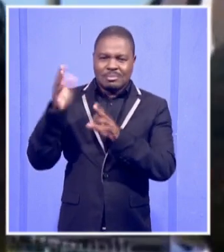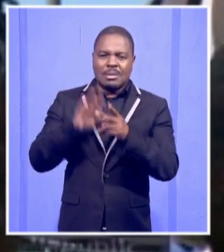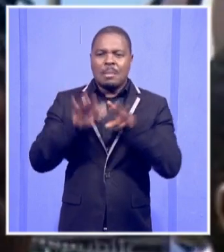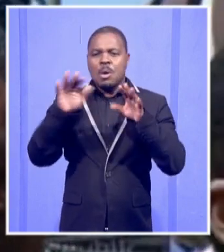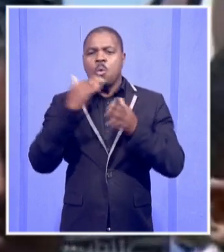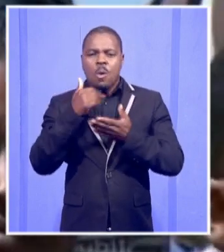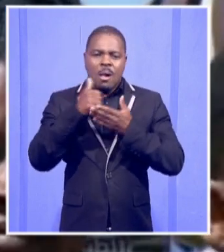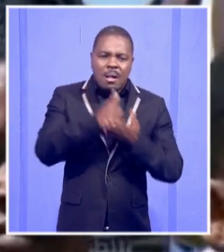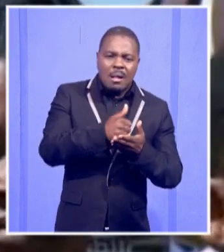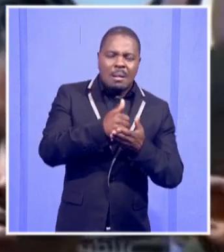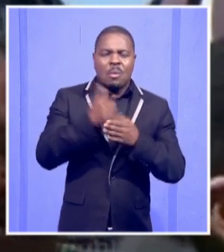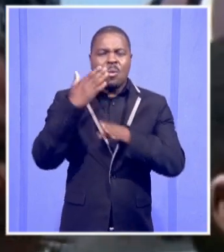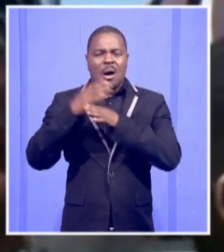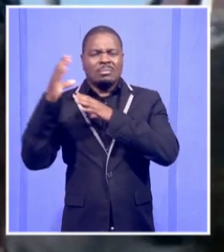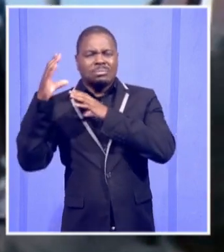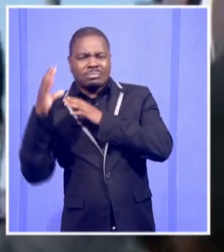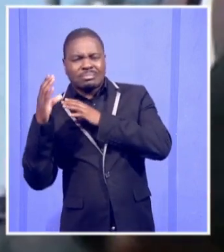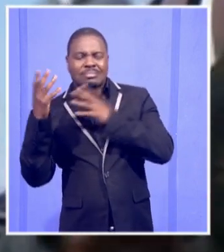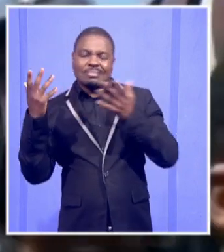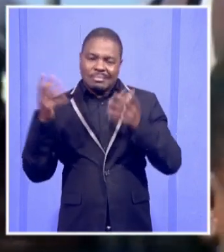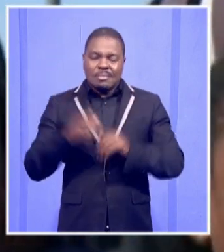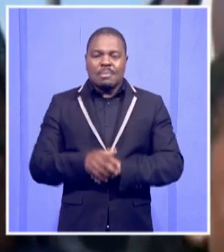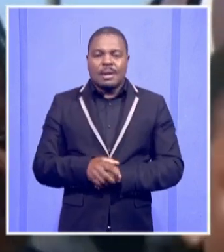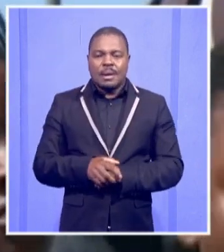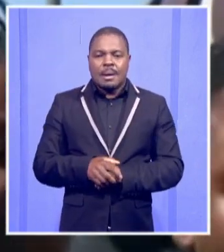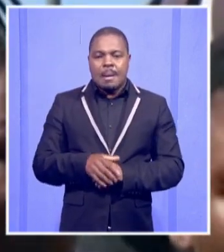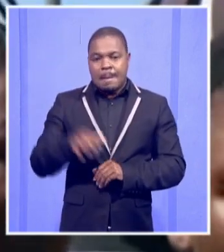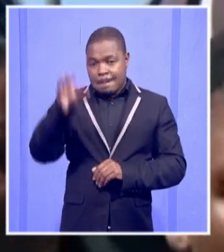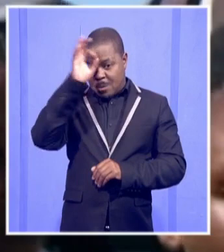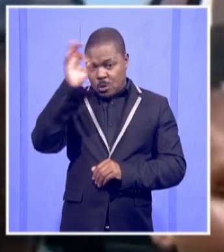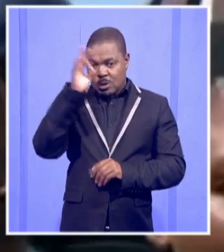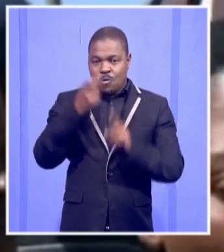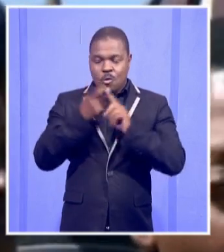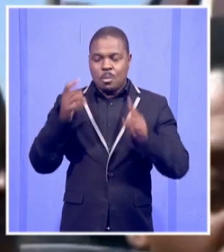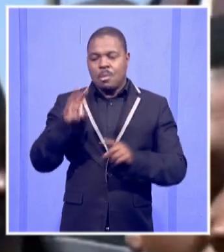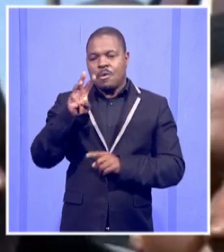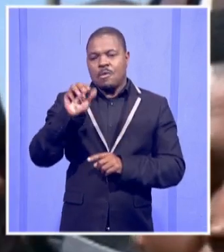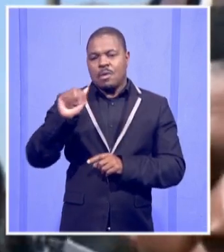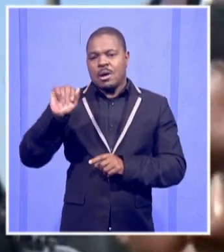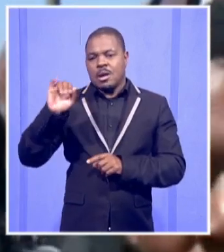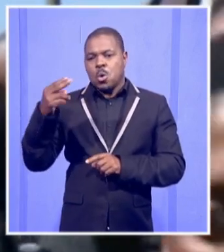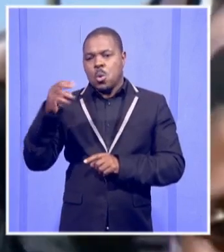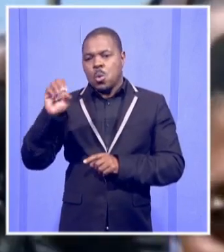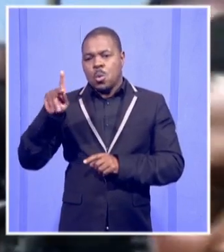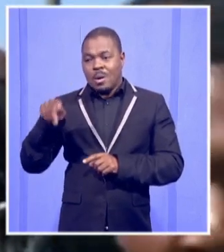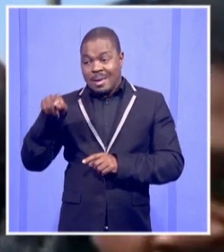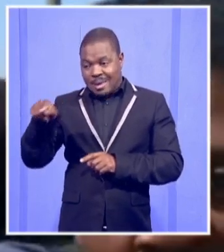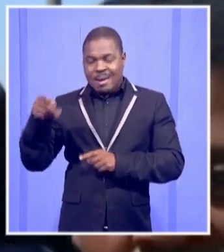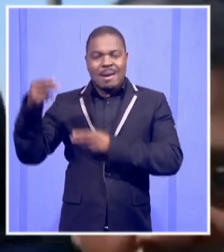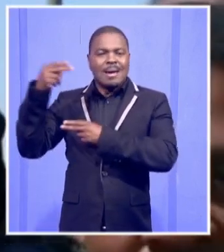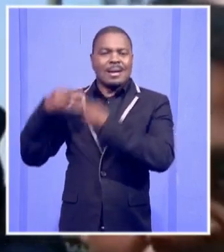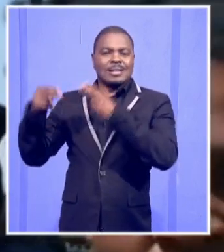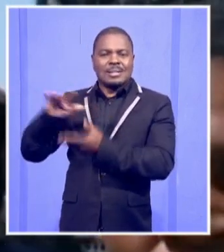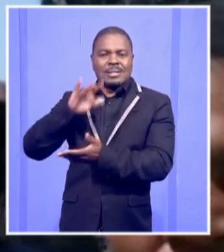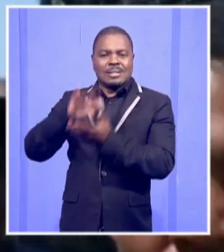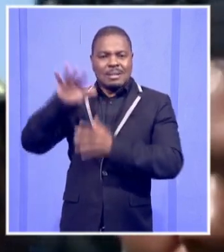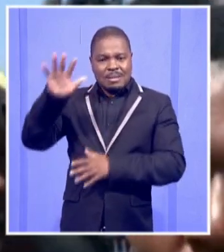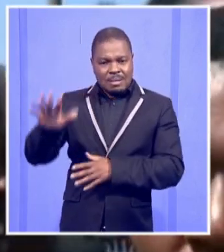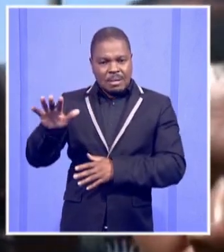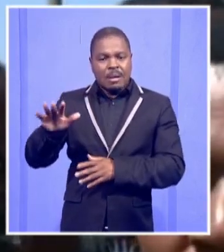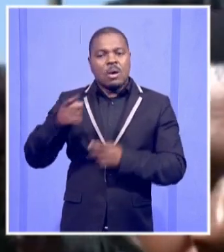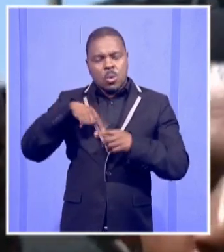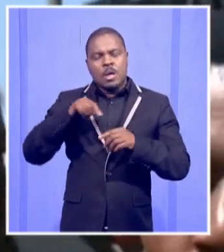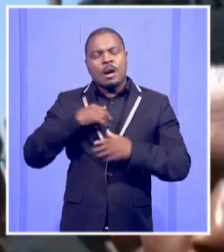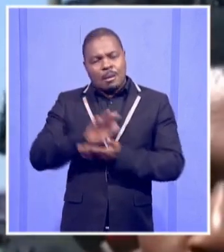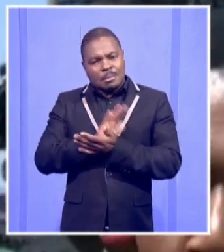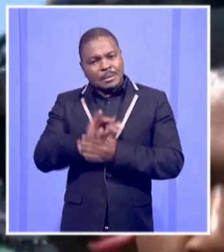people are safe and so. So the president is from Vaihoek, one of our heritage sites, of which we do appreciate because